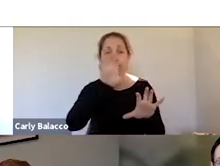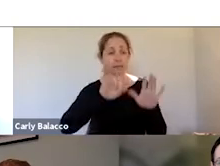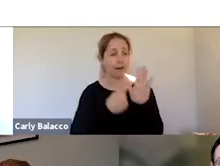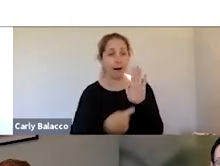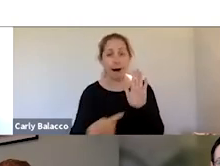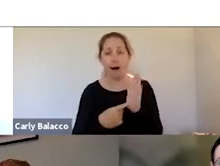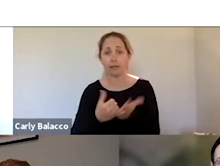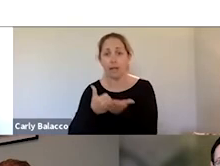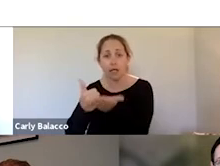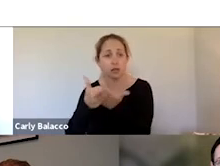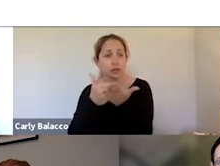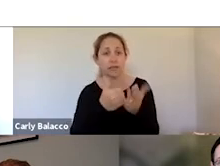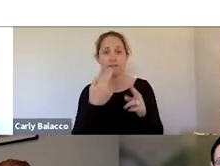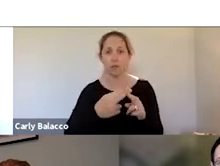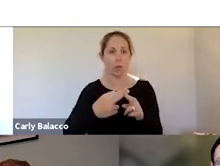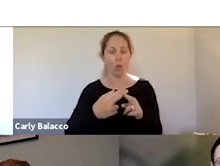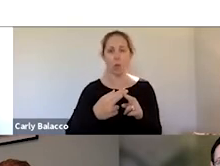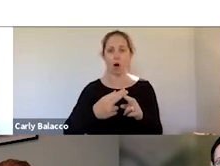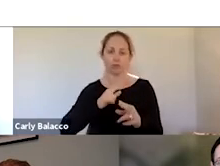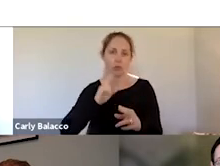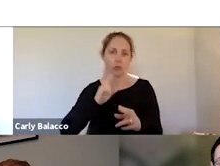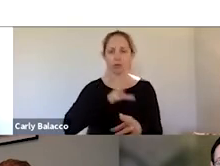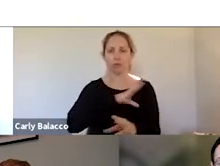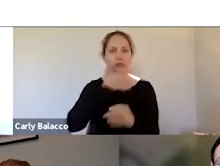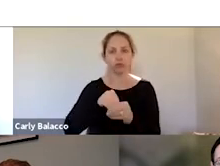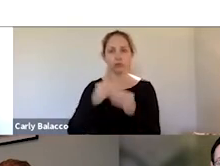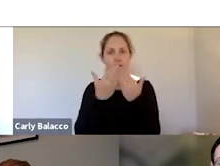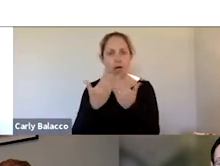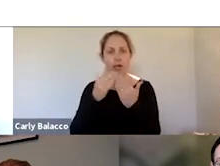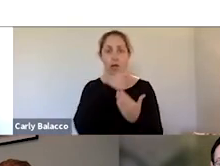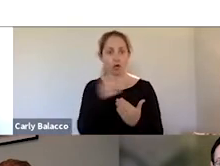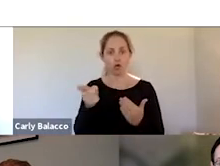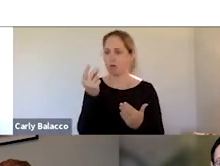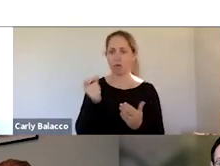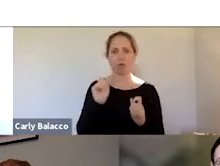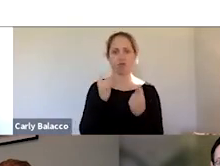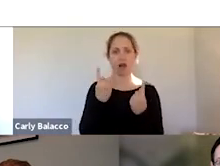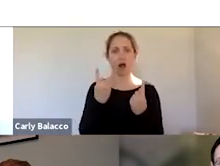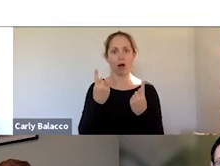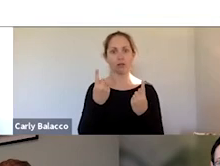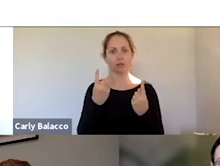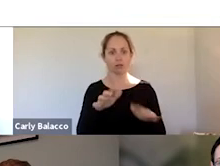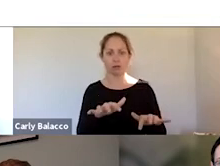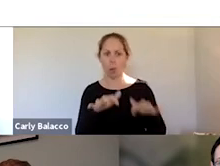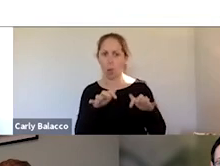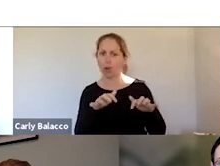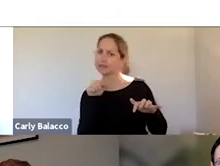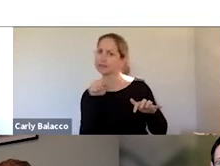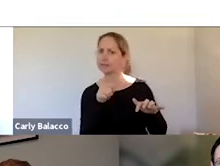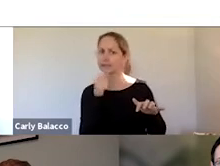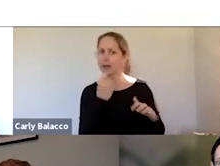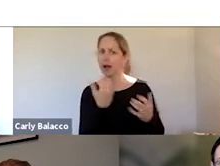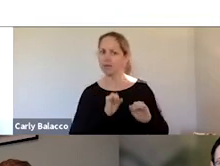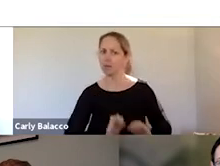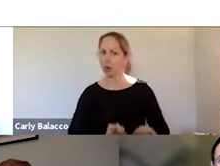quickly supporting the study and quickly realizing that audiences will have their own ideas and their own feelings about going